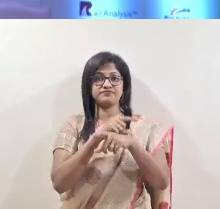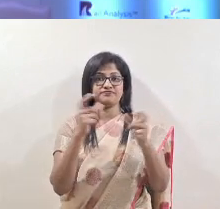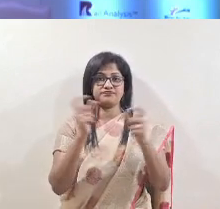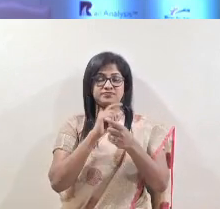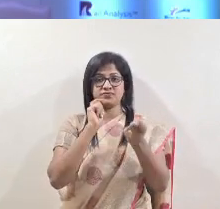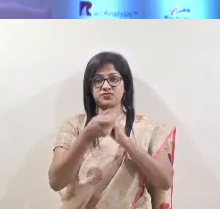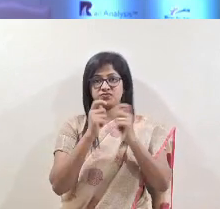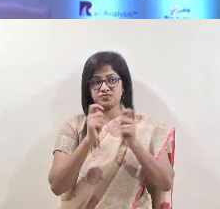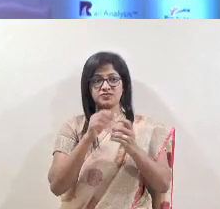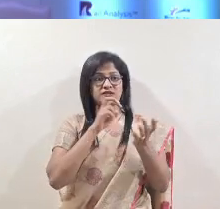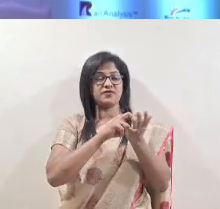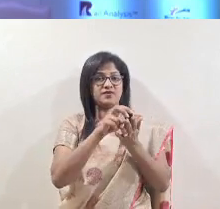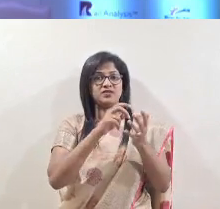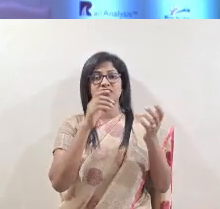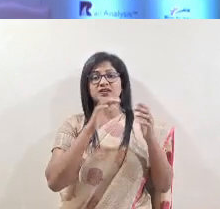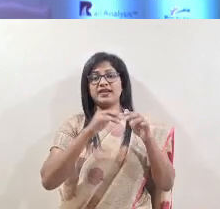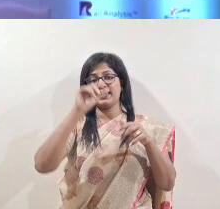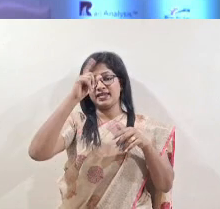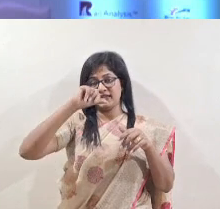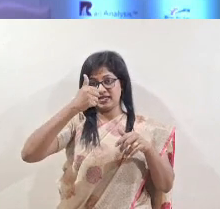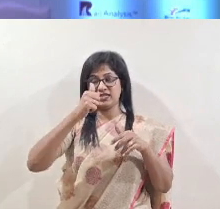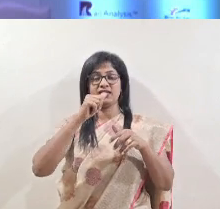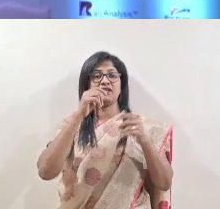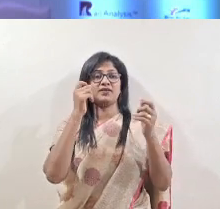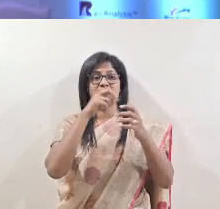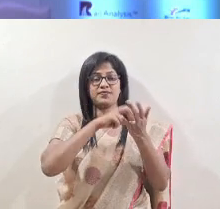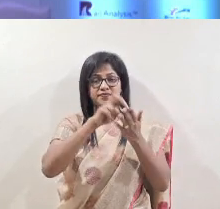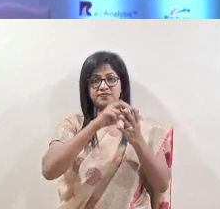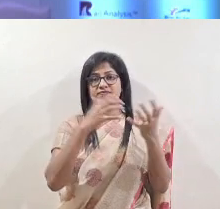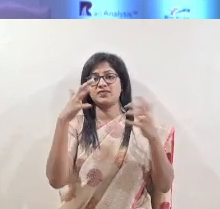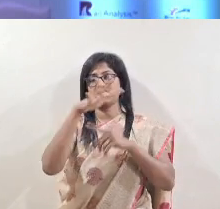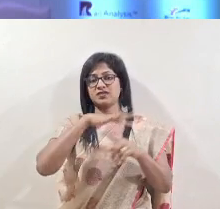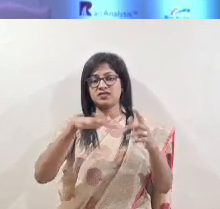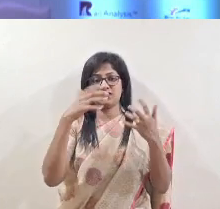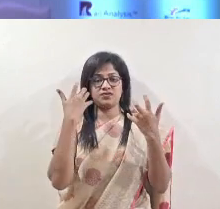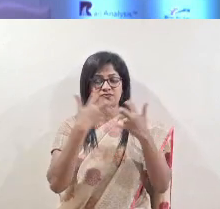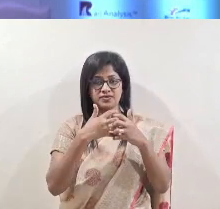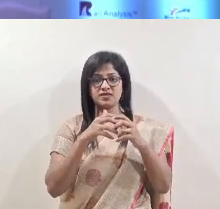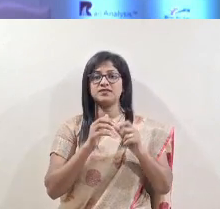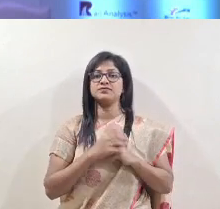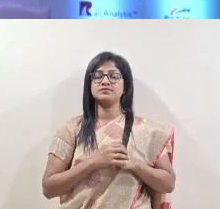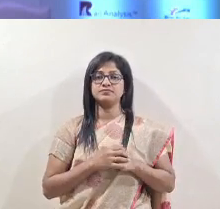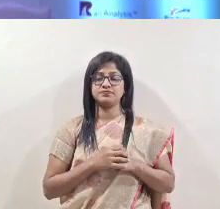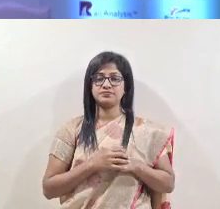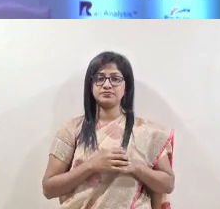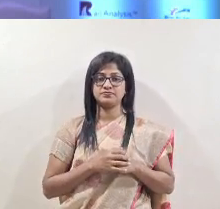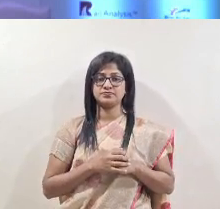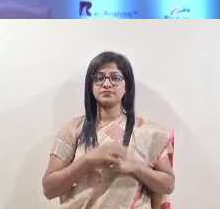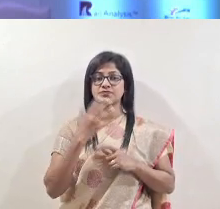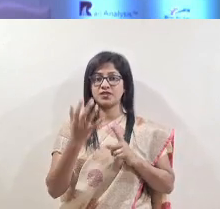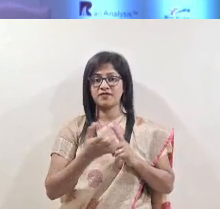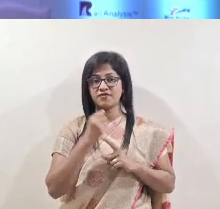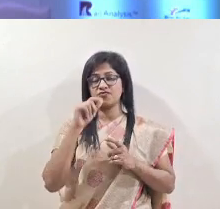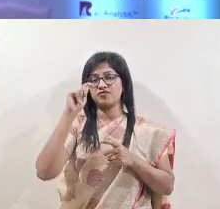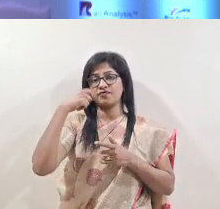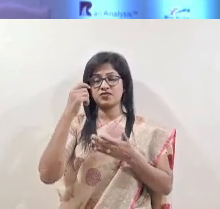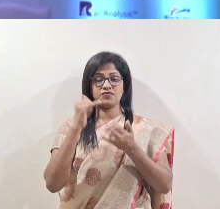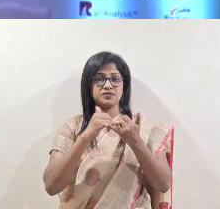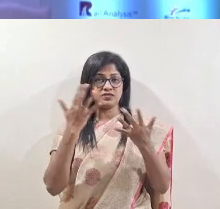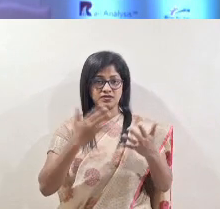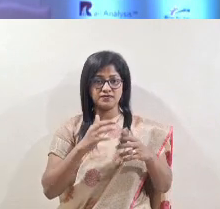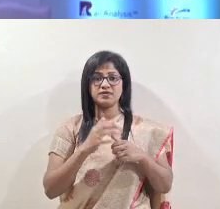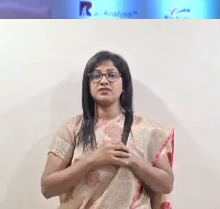the Indian pedestrian scenarios that we found out using video surveys.